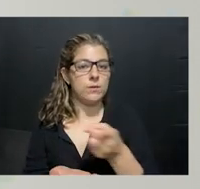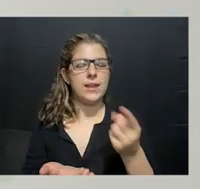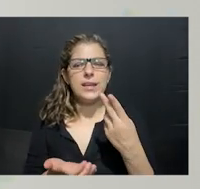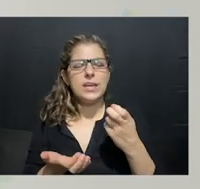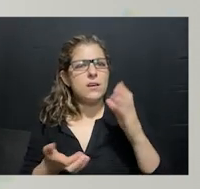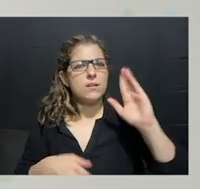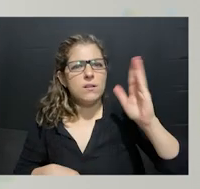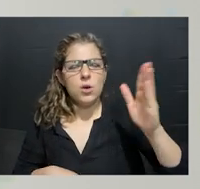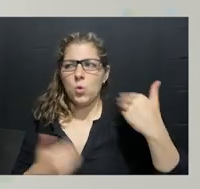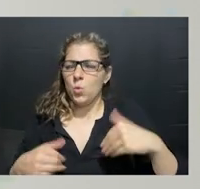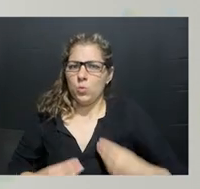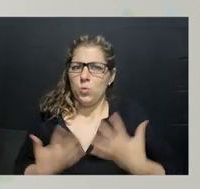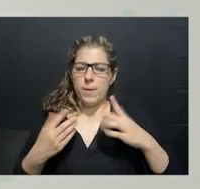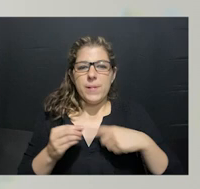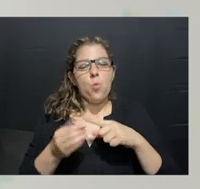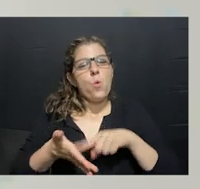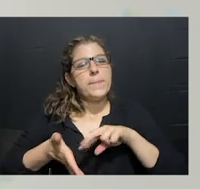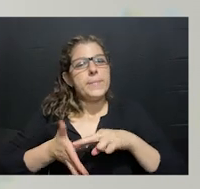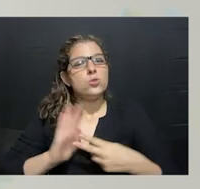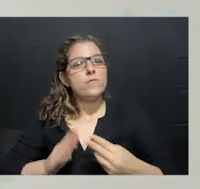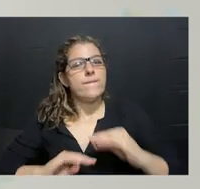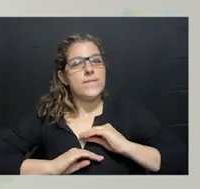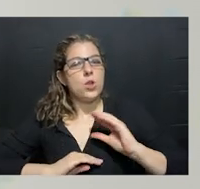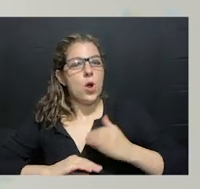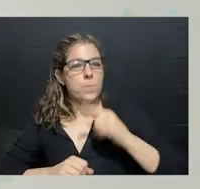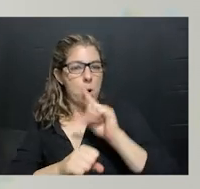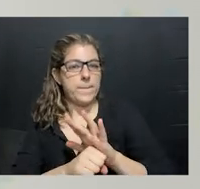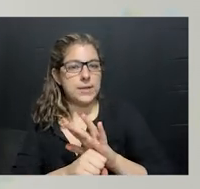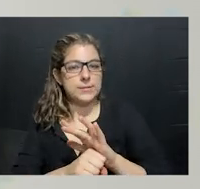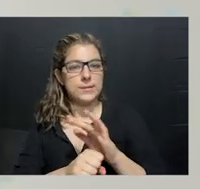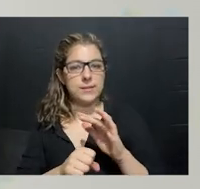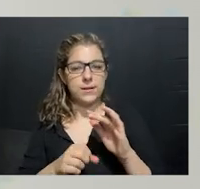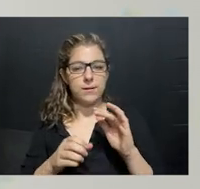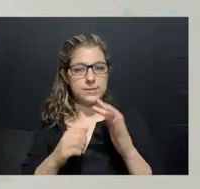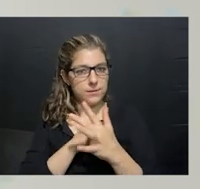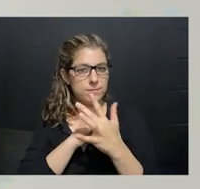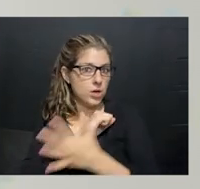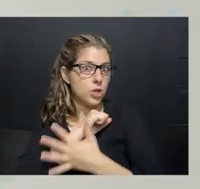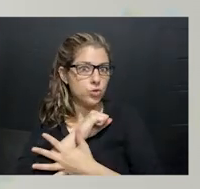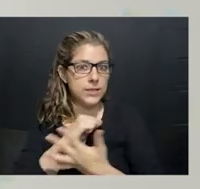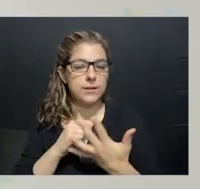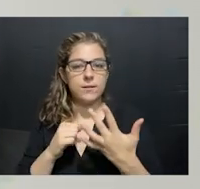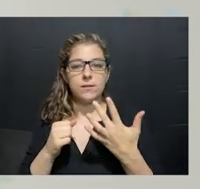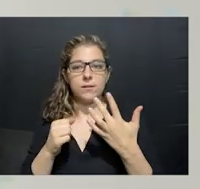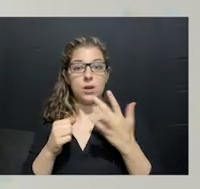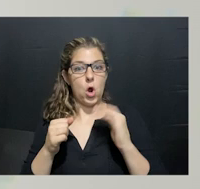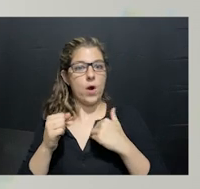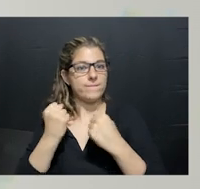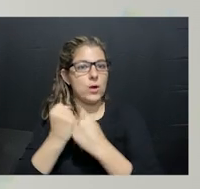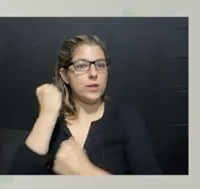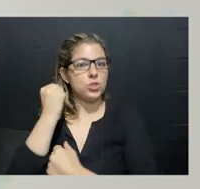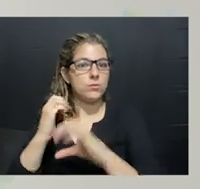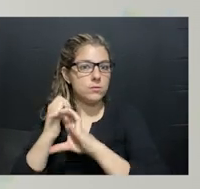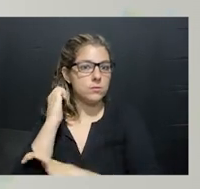stirring address about what it means to fulfill our promise as a country, our promise laid out in our